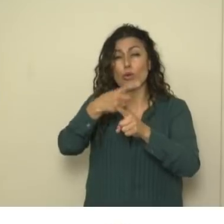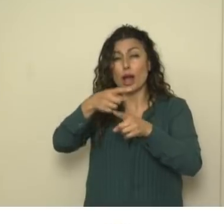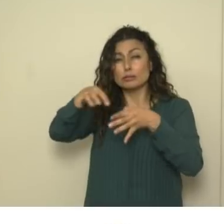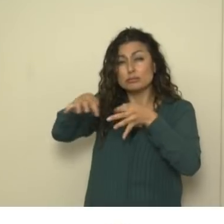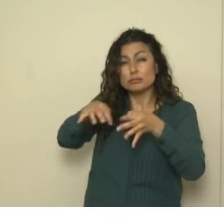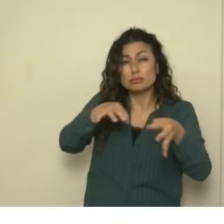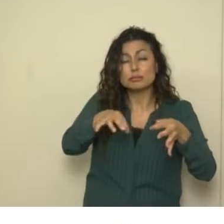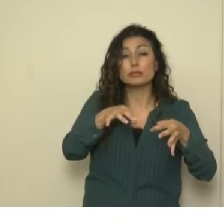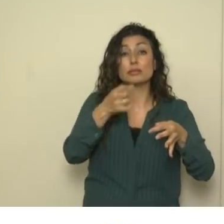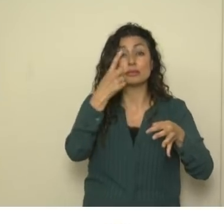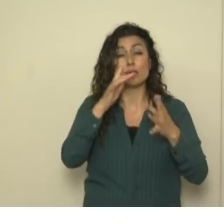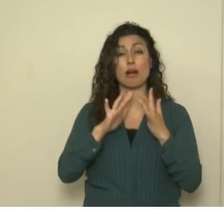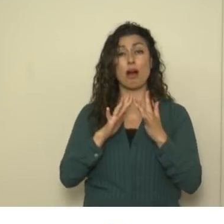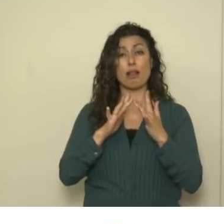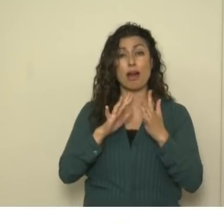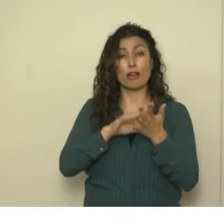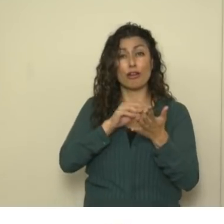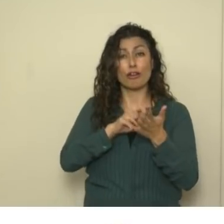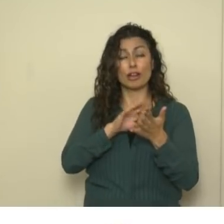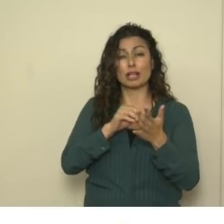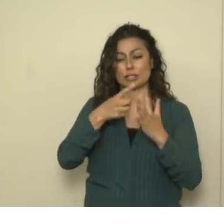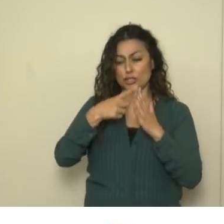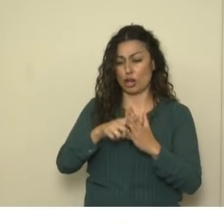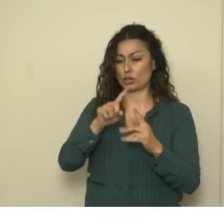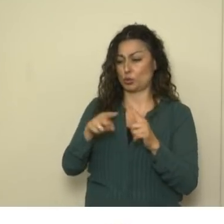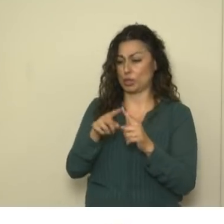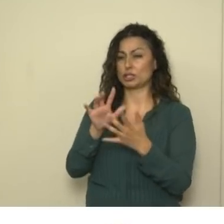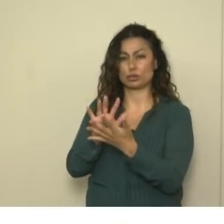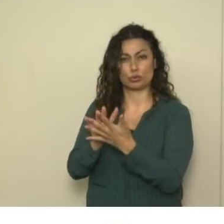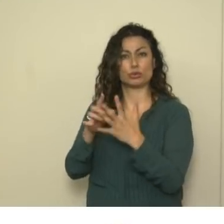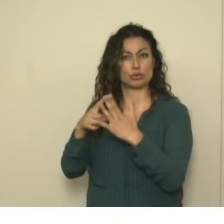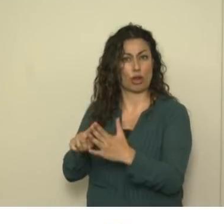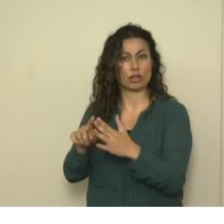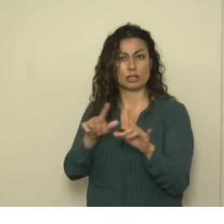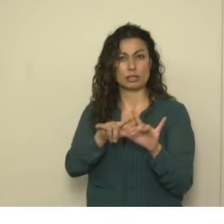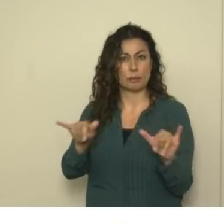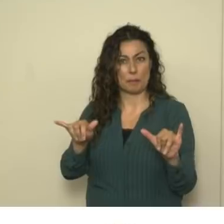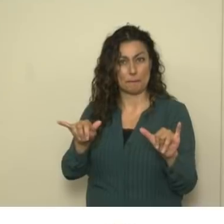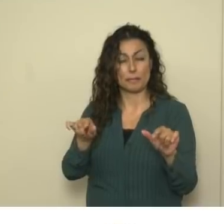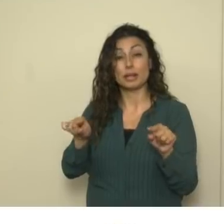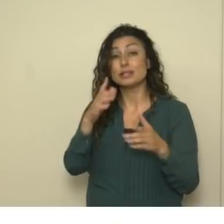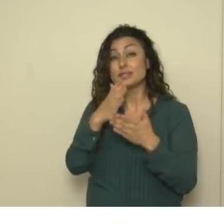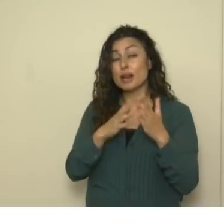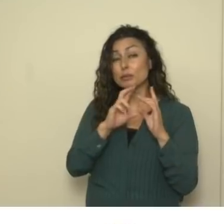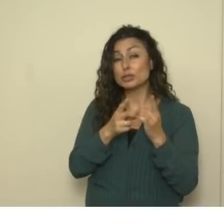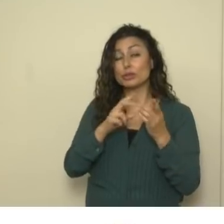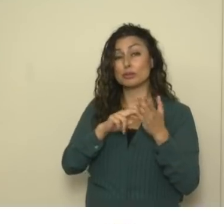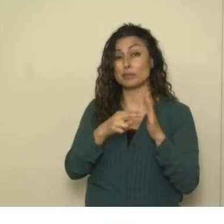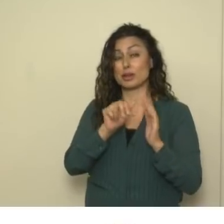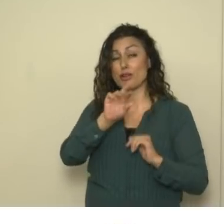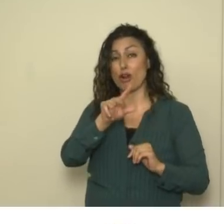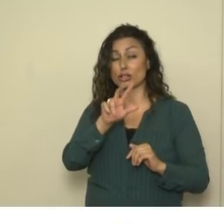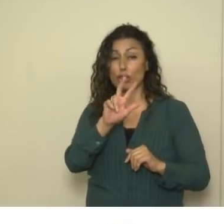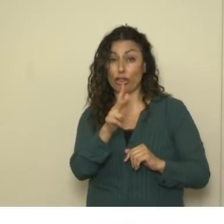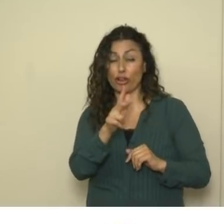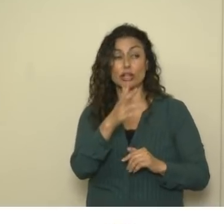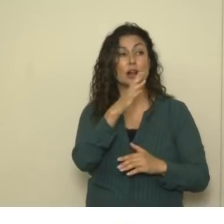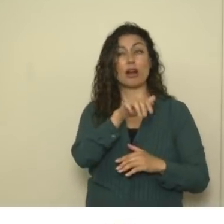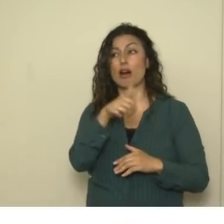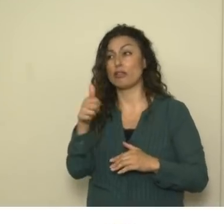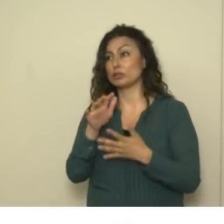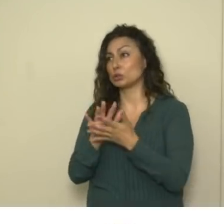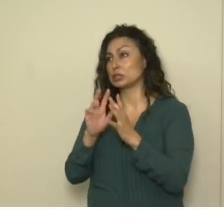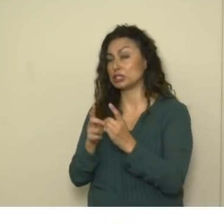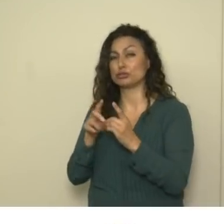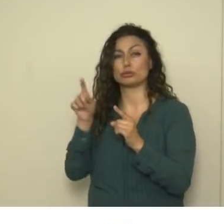online learning starts as soon as the school would be starting. For some districts, that's as early as August 3rd. For other school